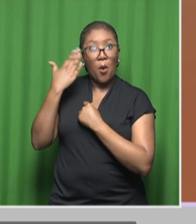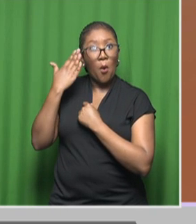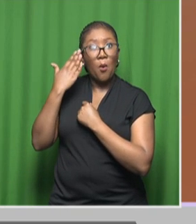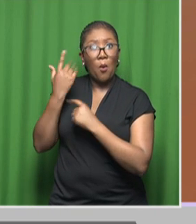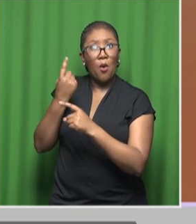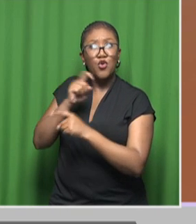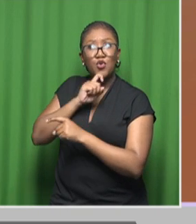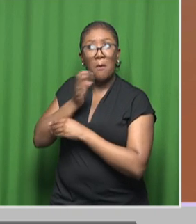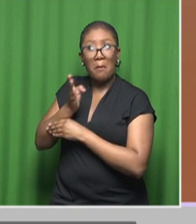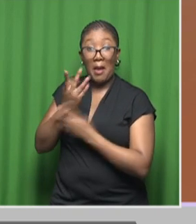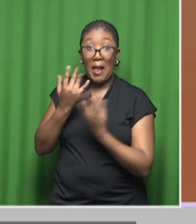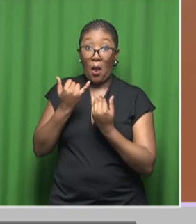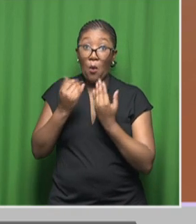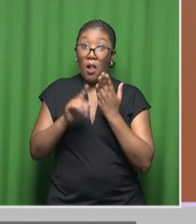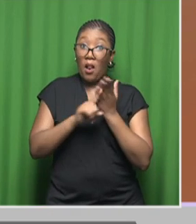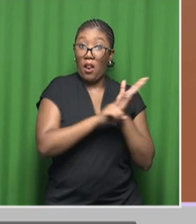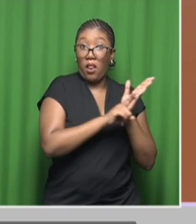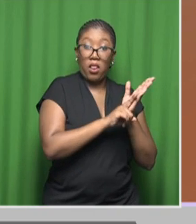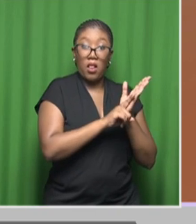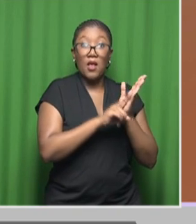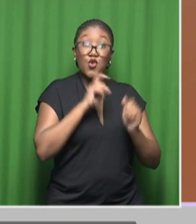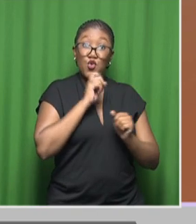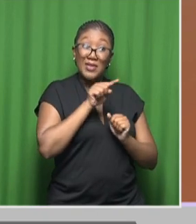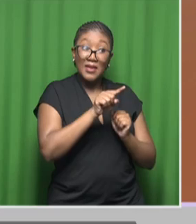So are you going to go big on the other material?